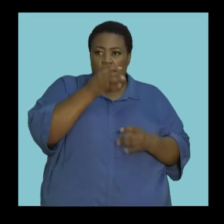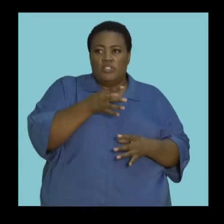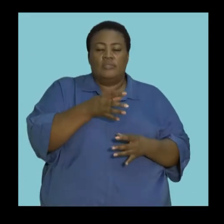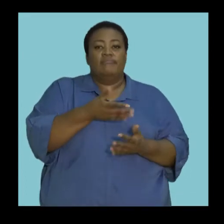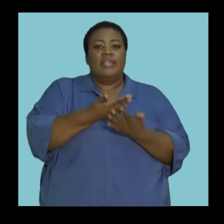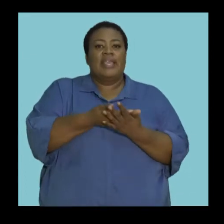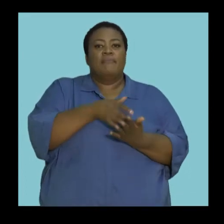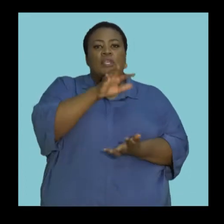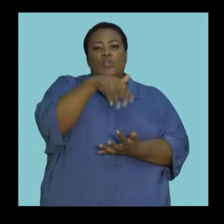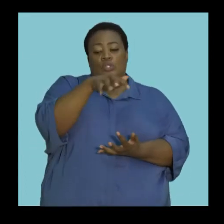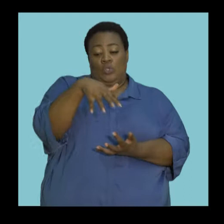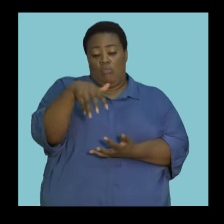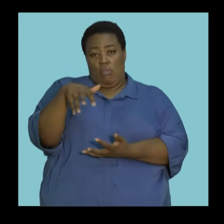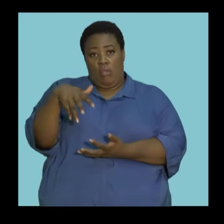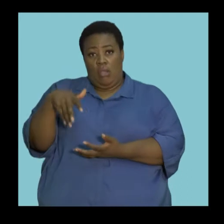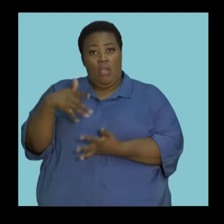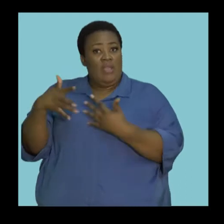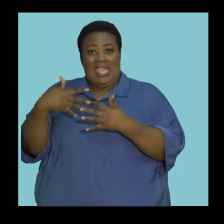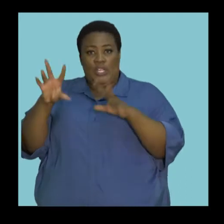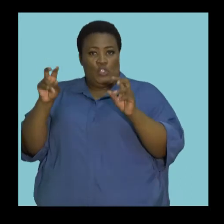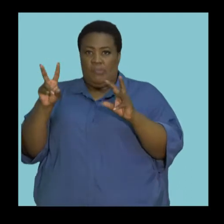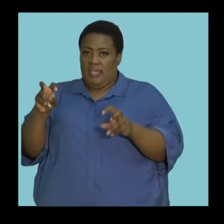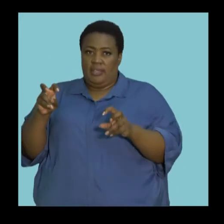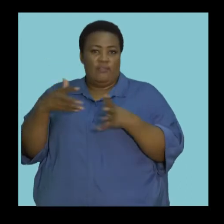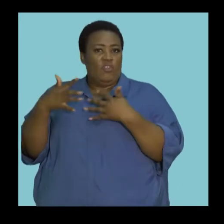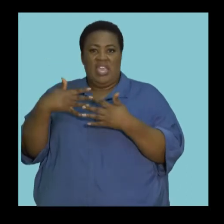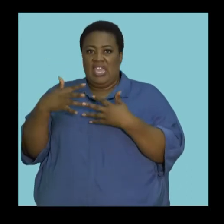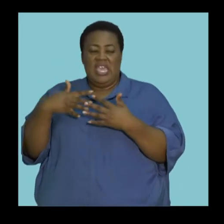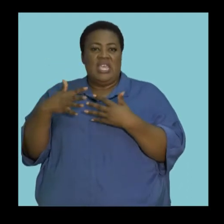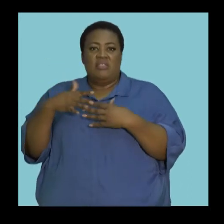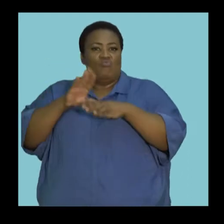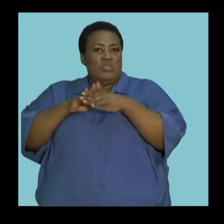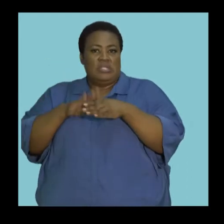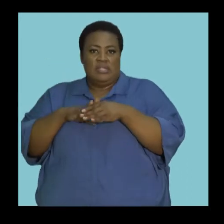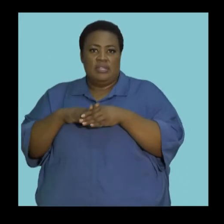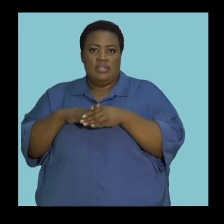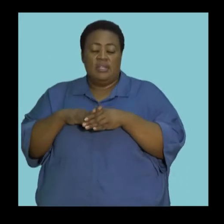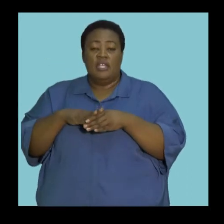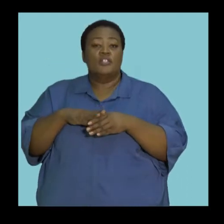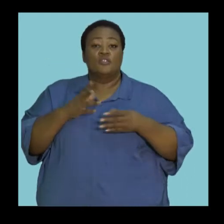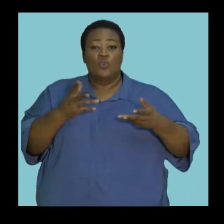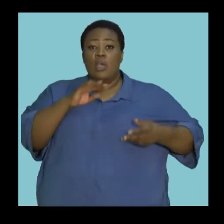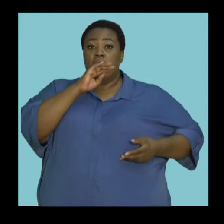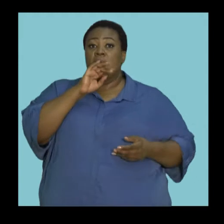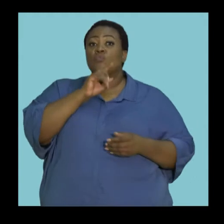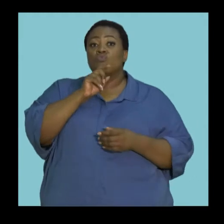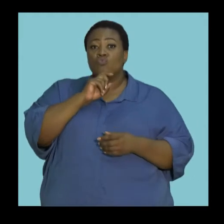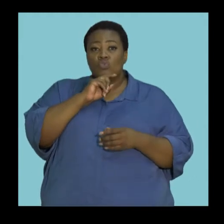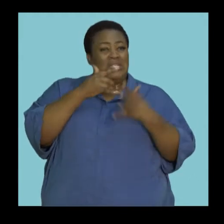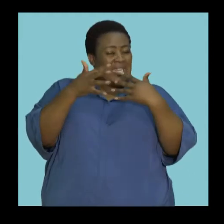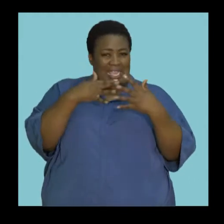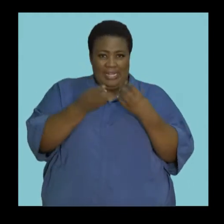Data can be collected on any topic and for any purpose, meaning that it is used in